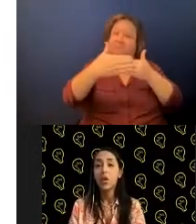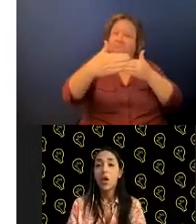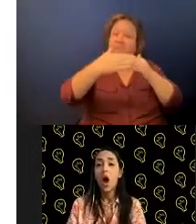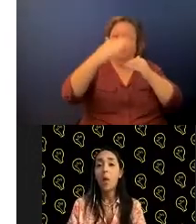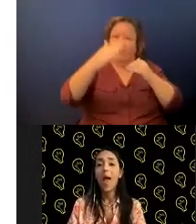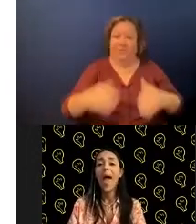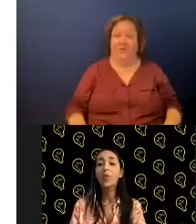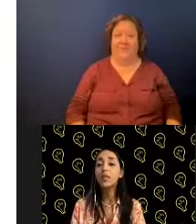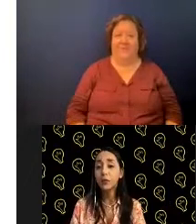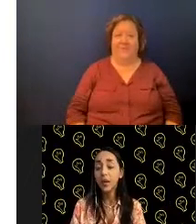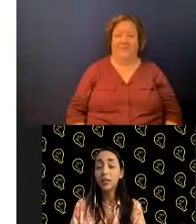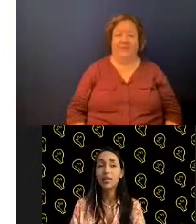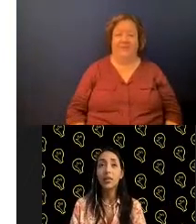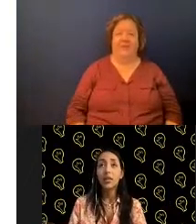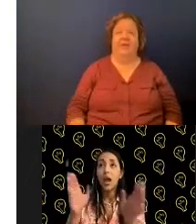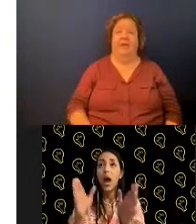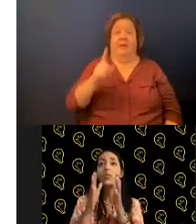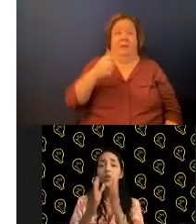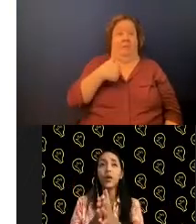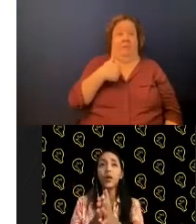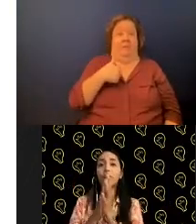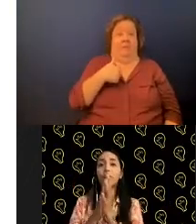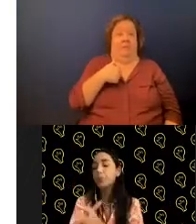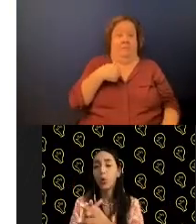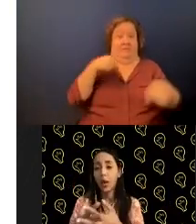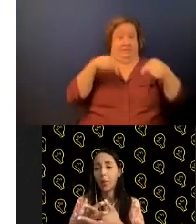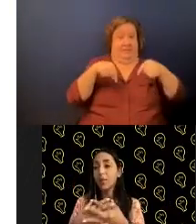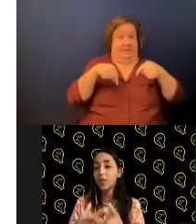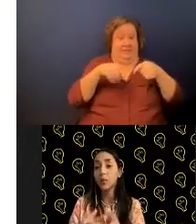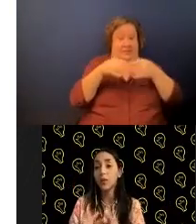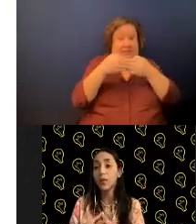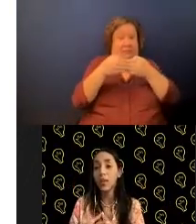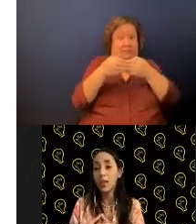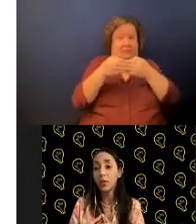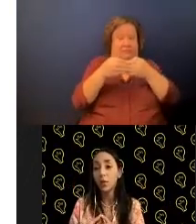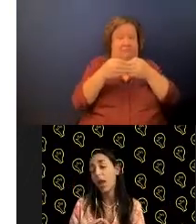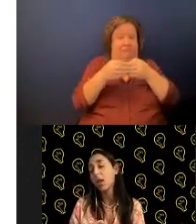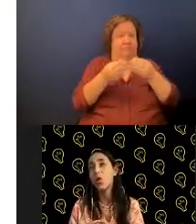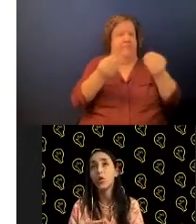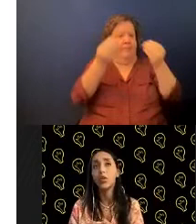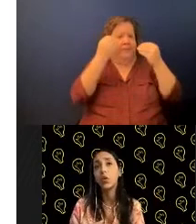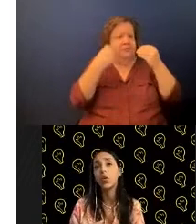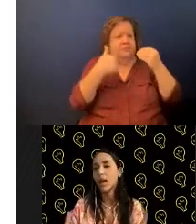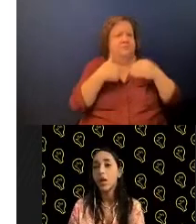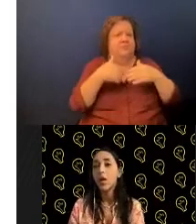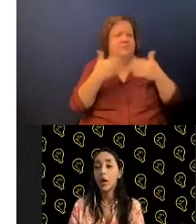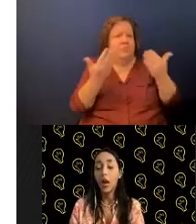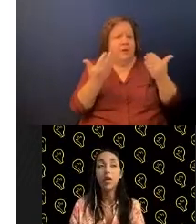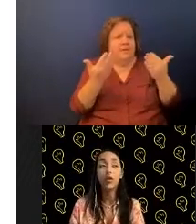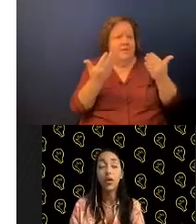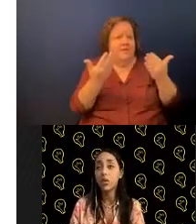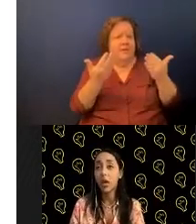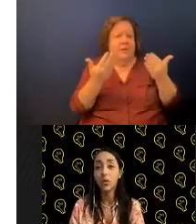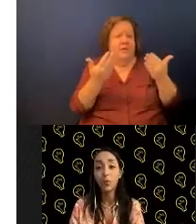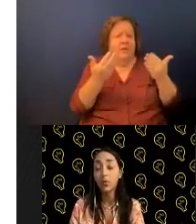Nation, how different this program and this experience has been from any other USAID or any